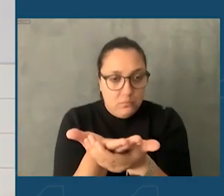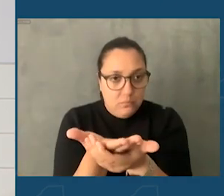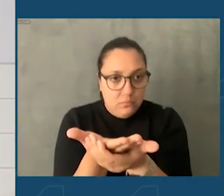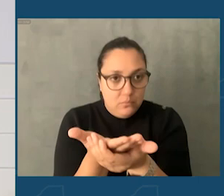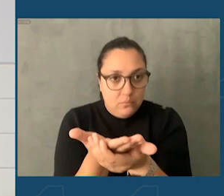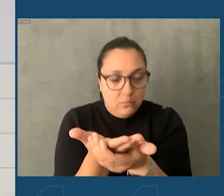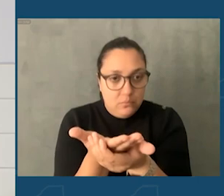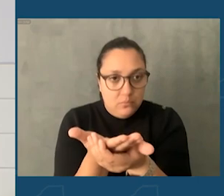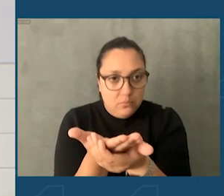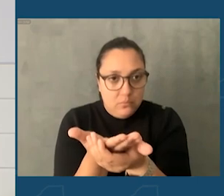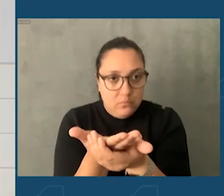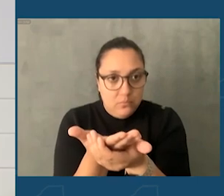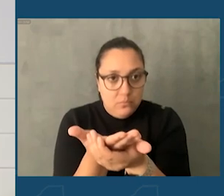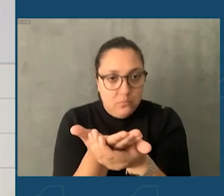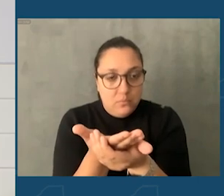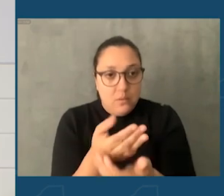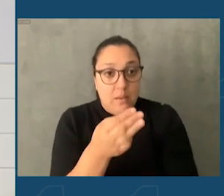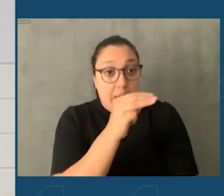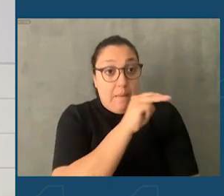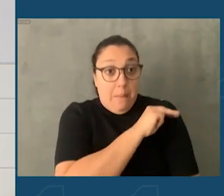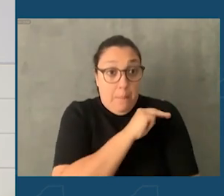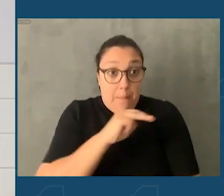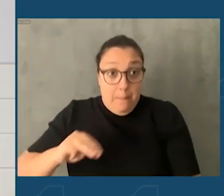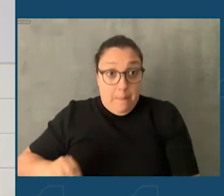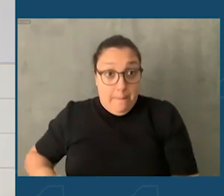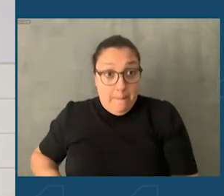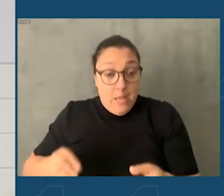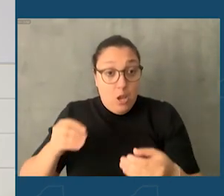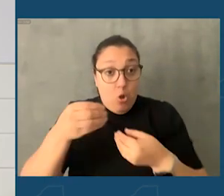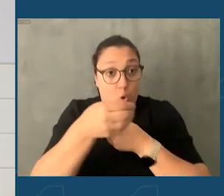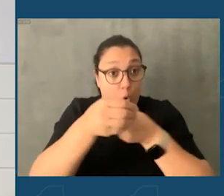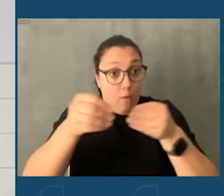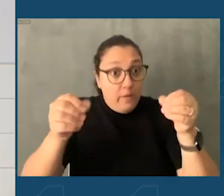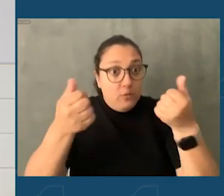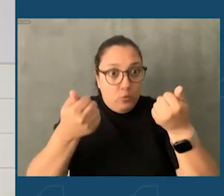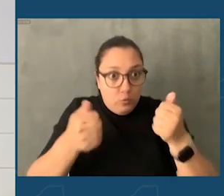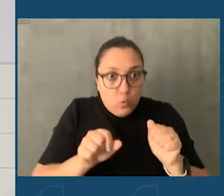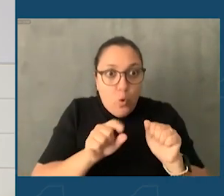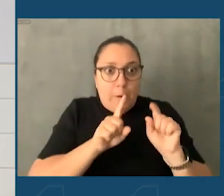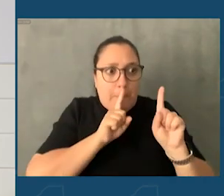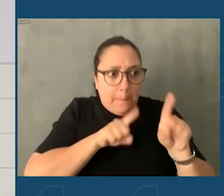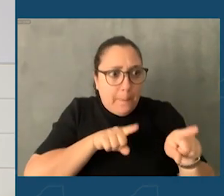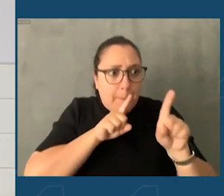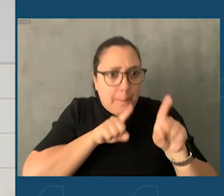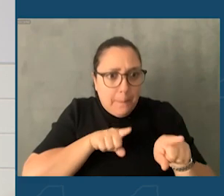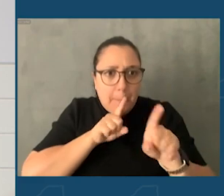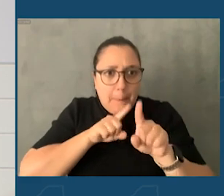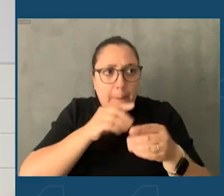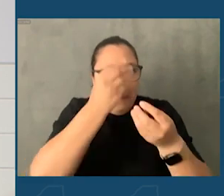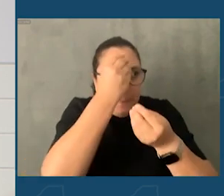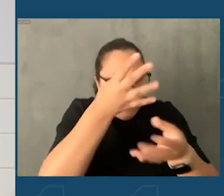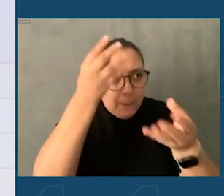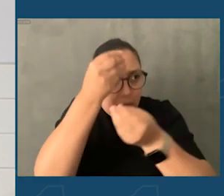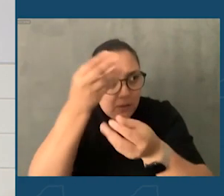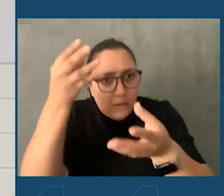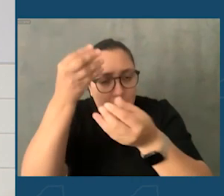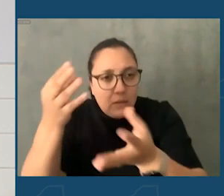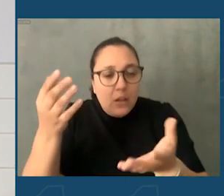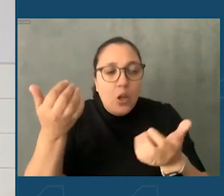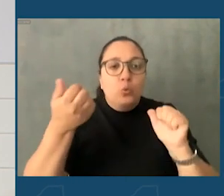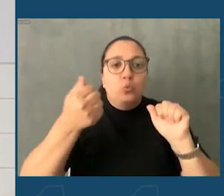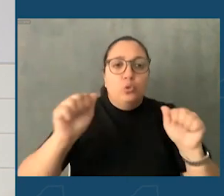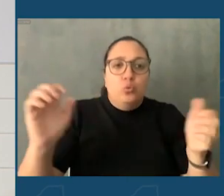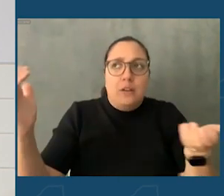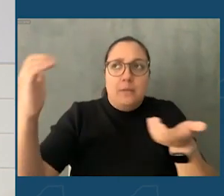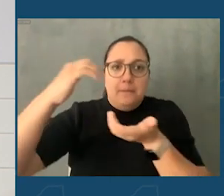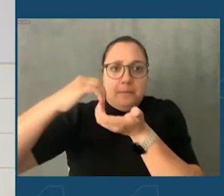accurately reported the information to the best of our ability to partner with the governor's office